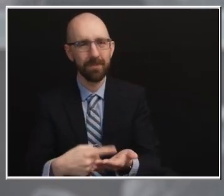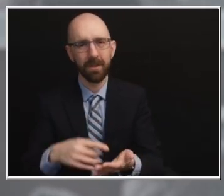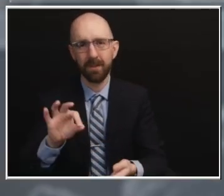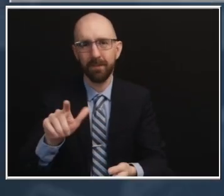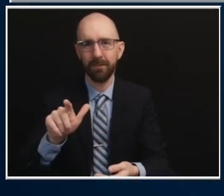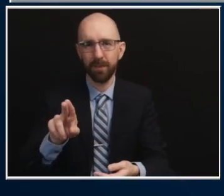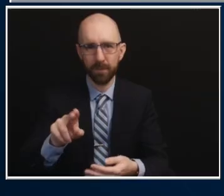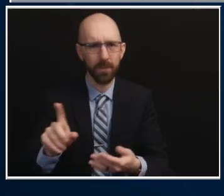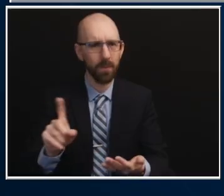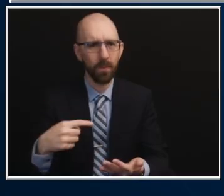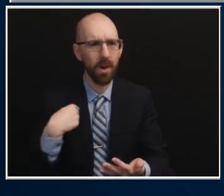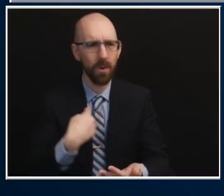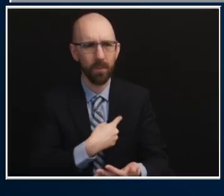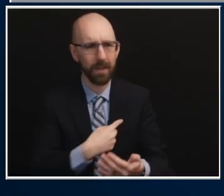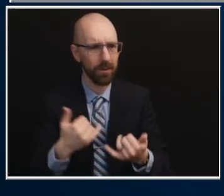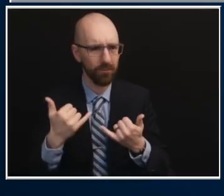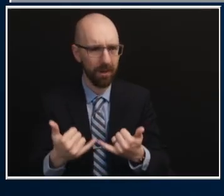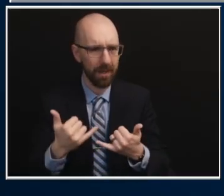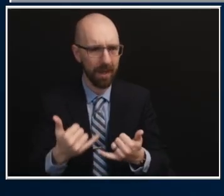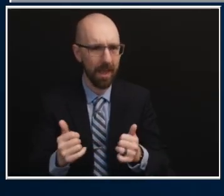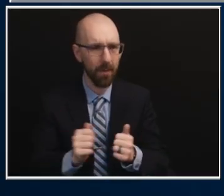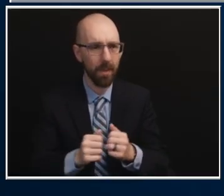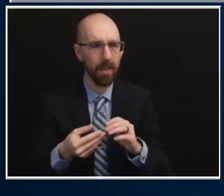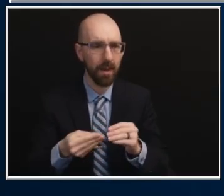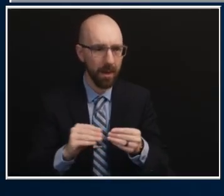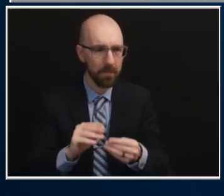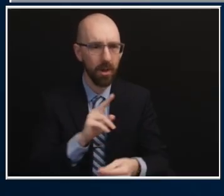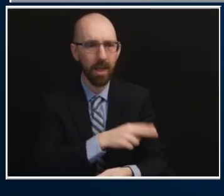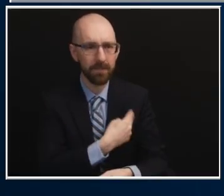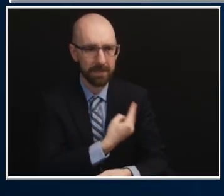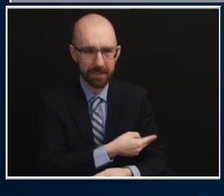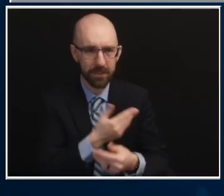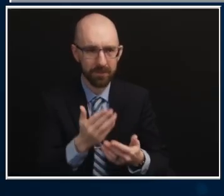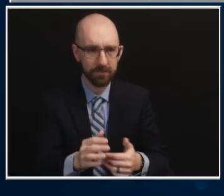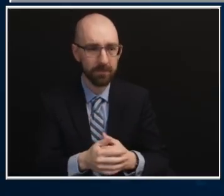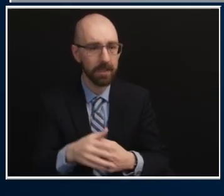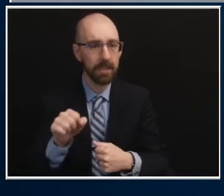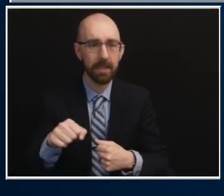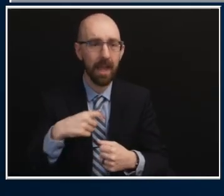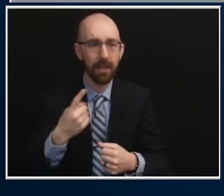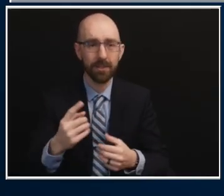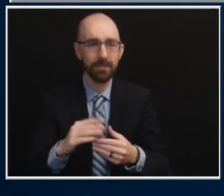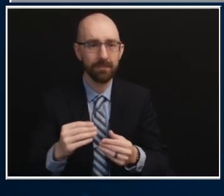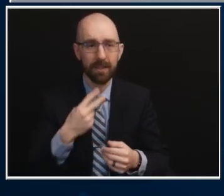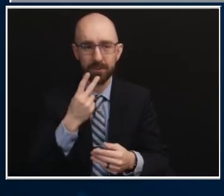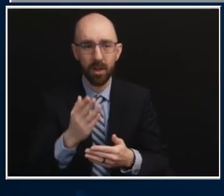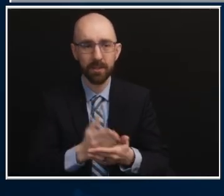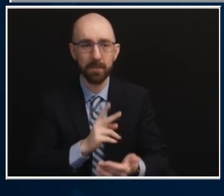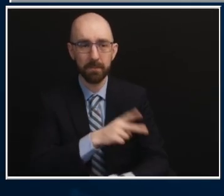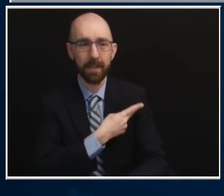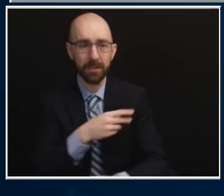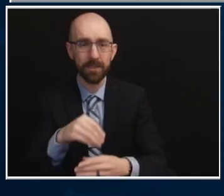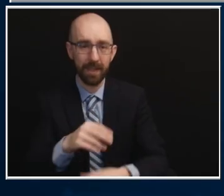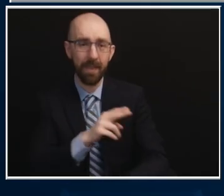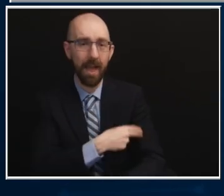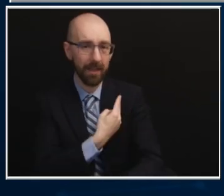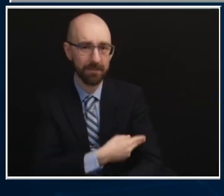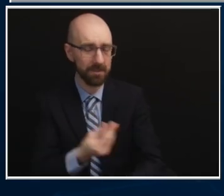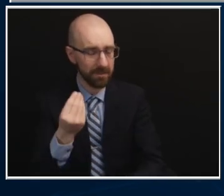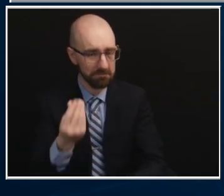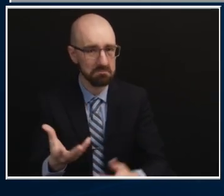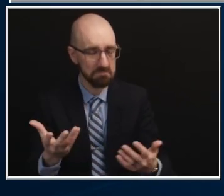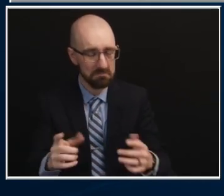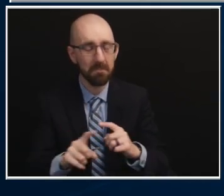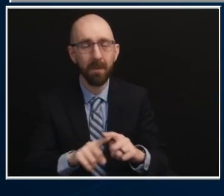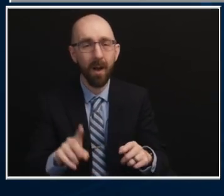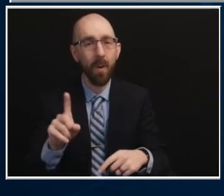are we right now as far as numbers and hospitalizations? Yeah, I'll just say I was just seeing some patients in the hospital, but only one of